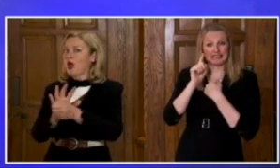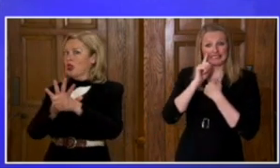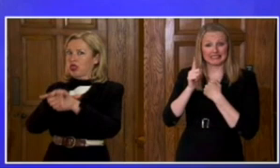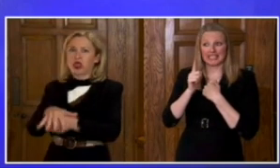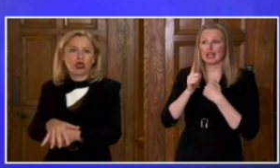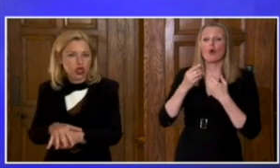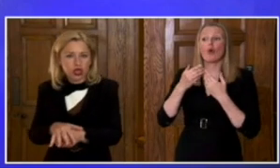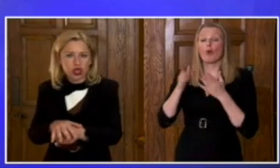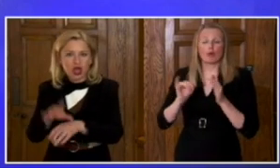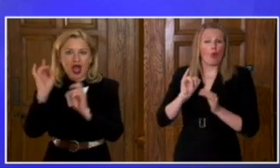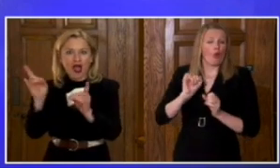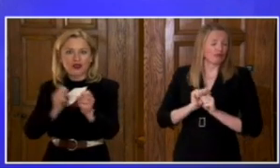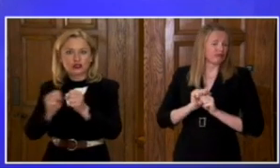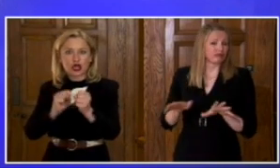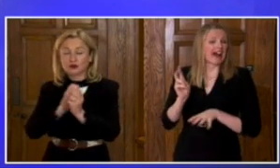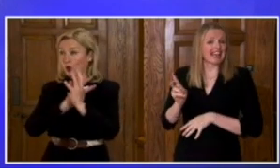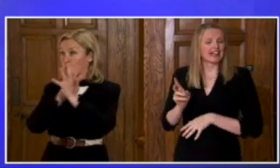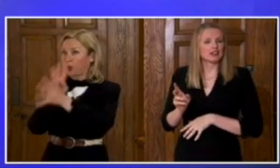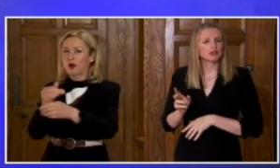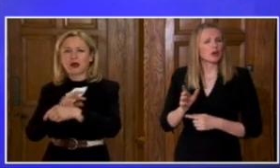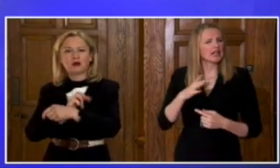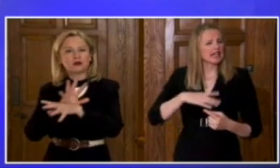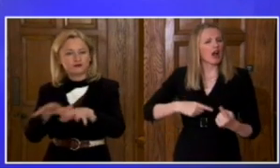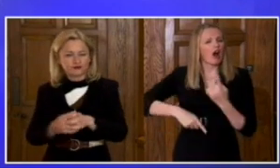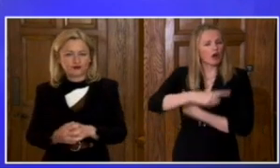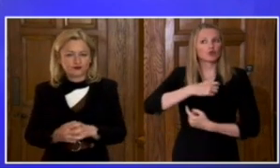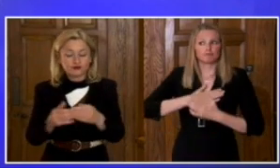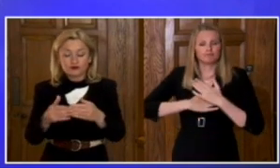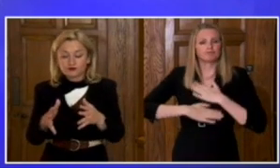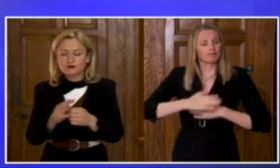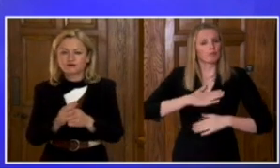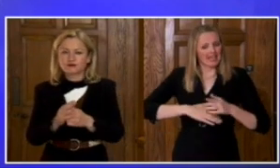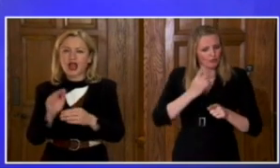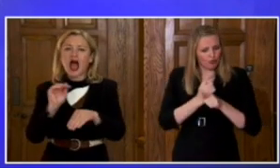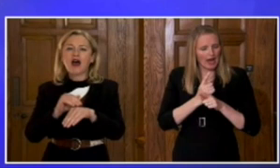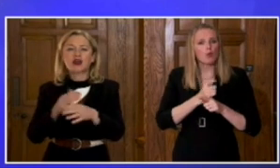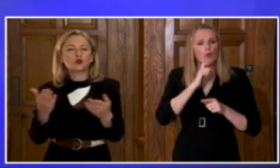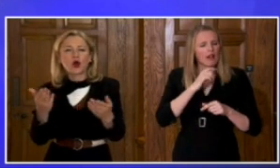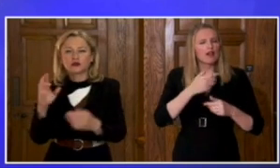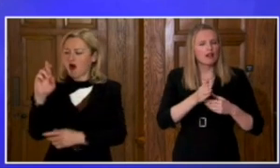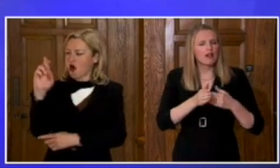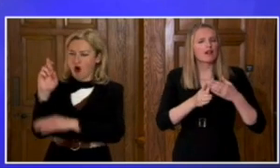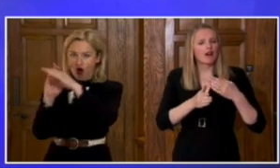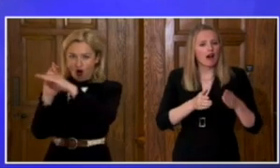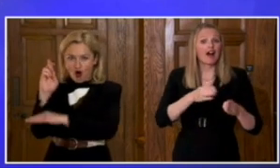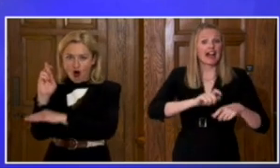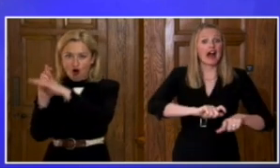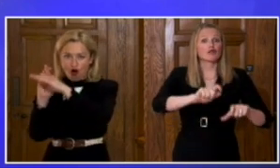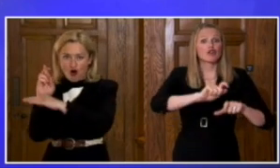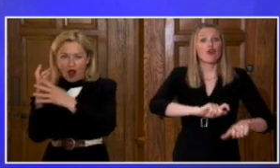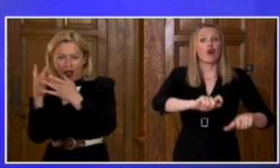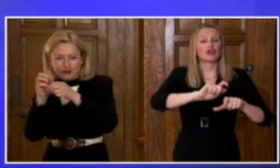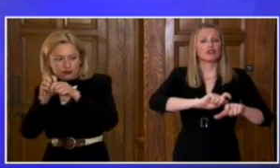each relaxation has an impact on the virus reproduction rate, the R rate, and too many relaxations too